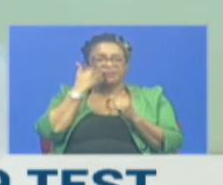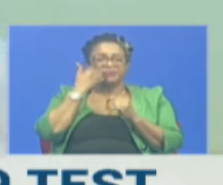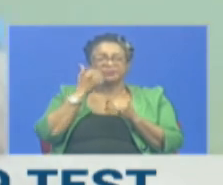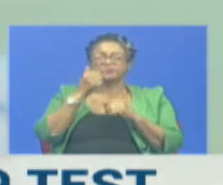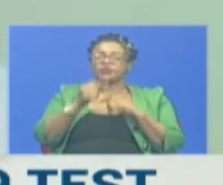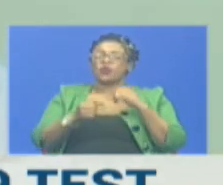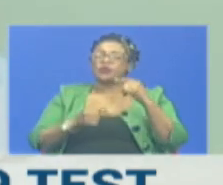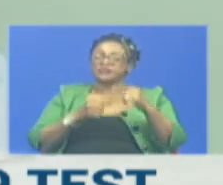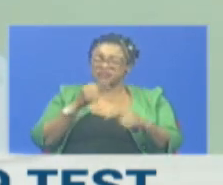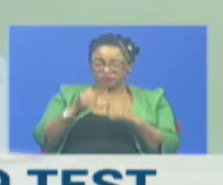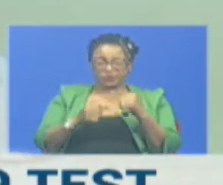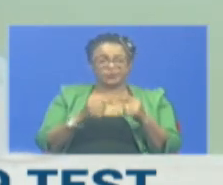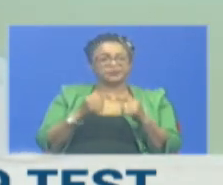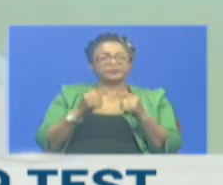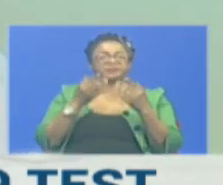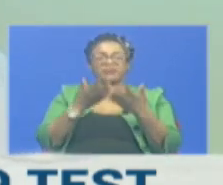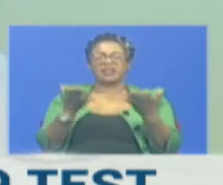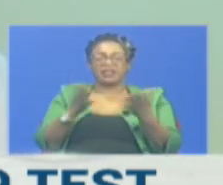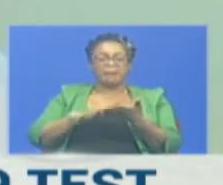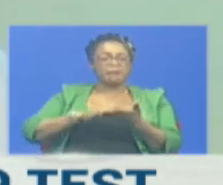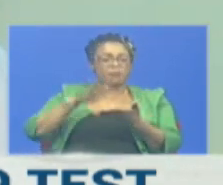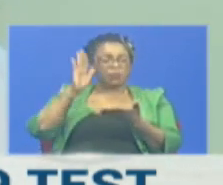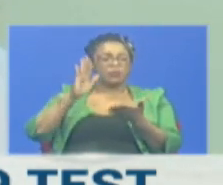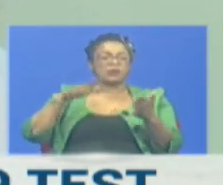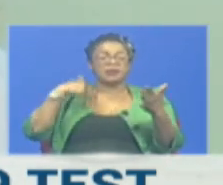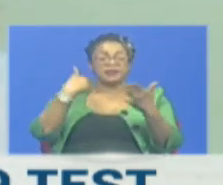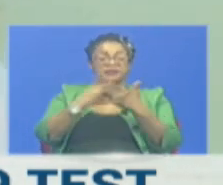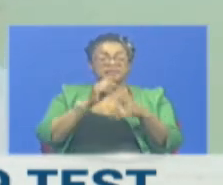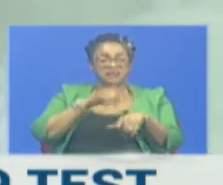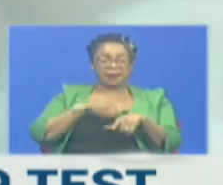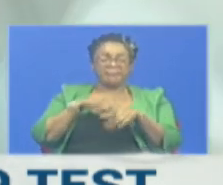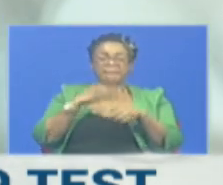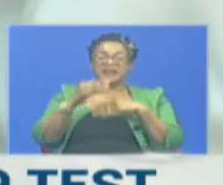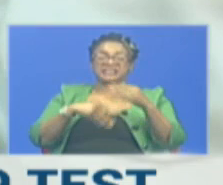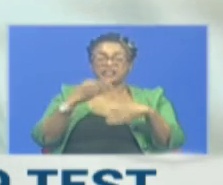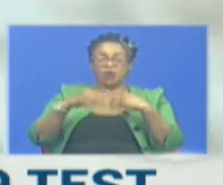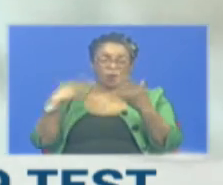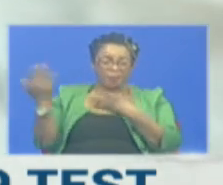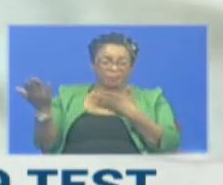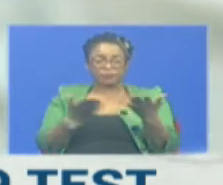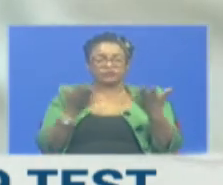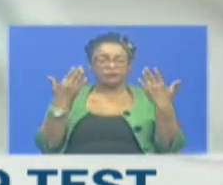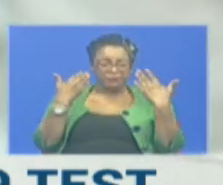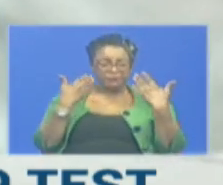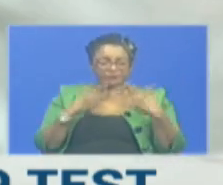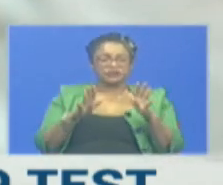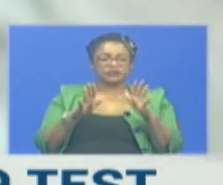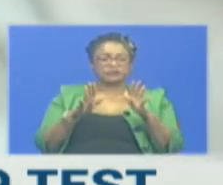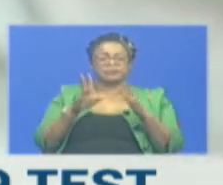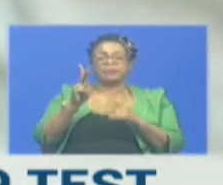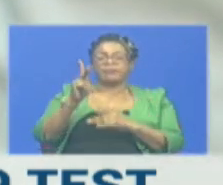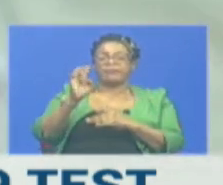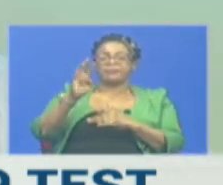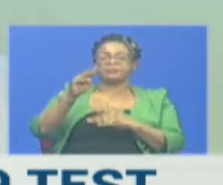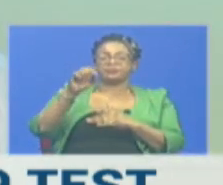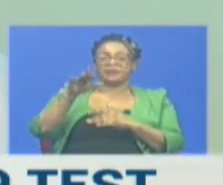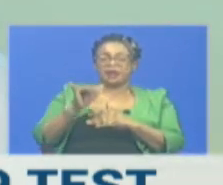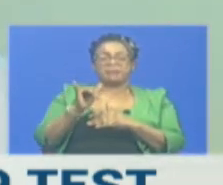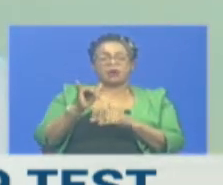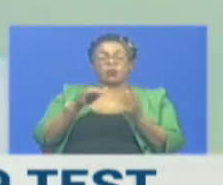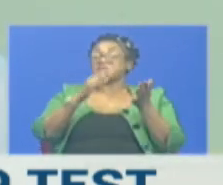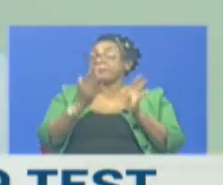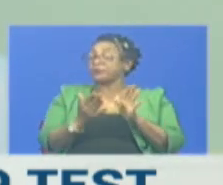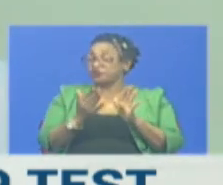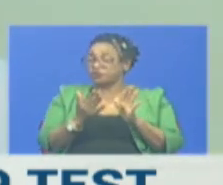continued building up until when those materials that came got finished, KEMRI was approached